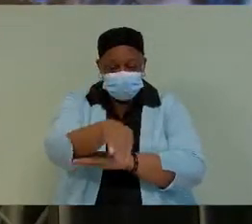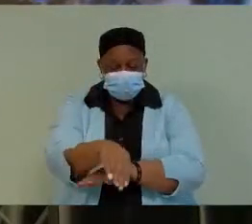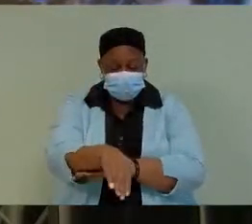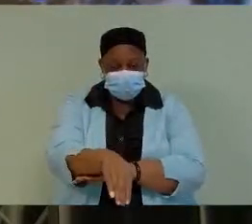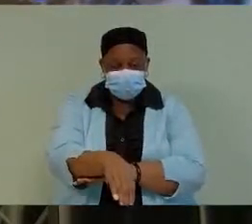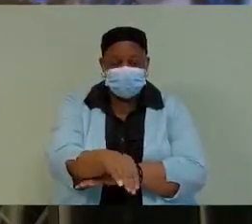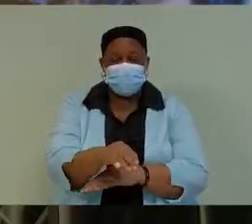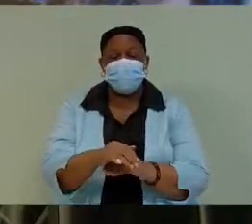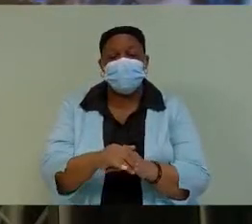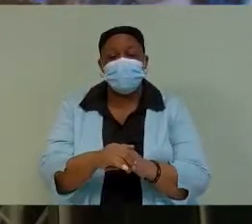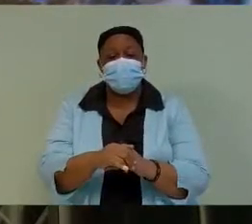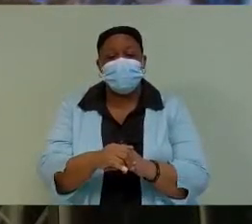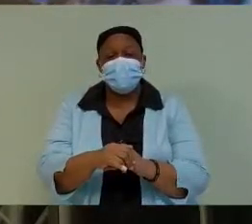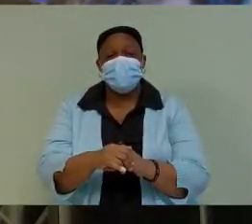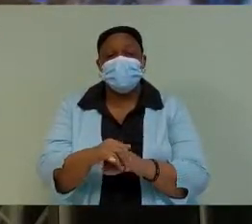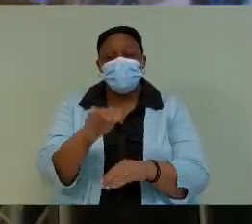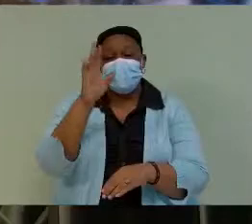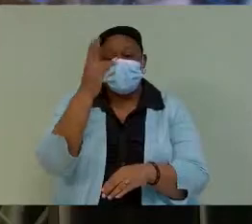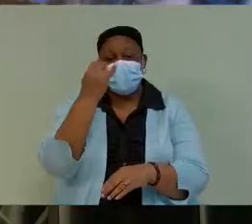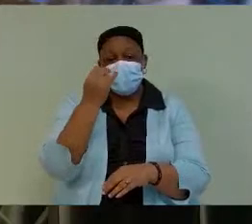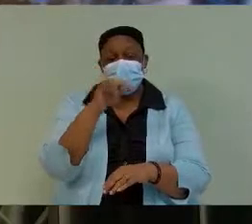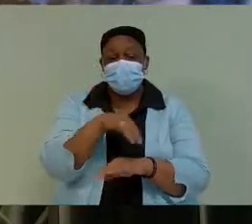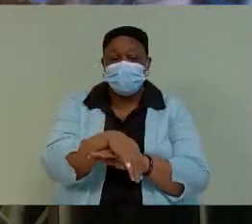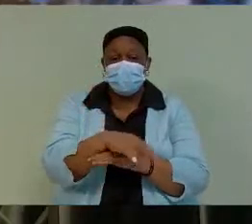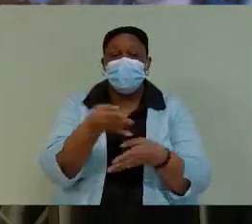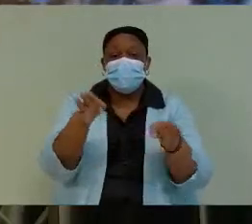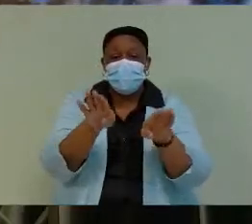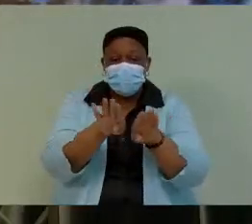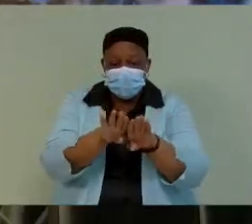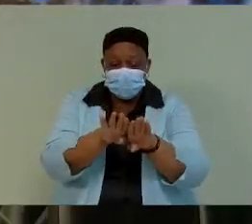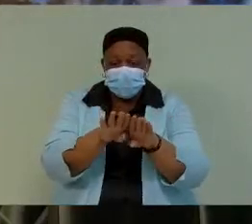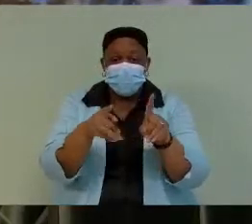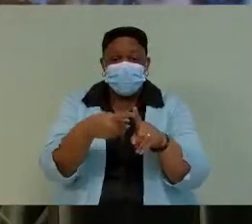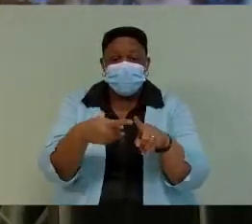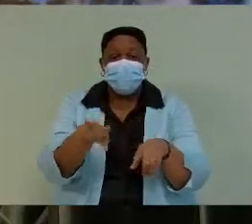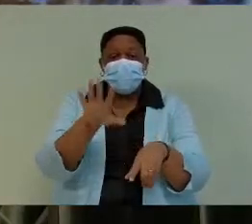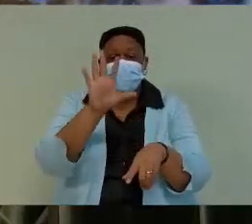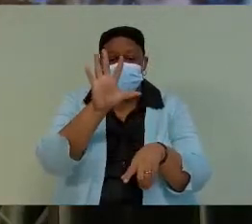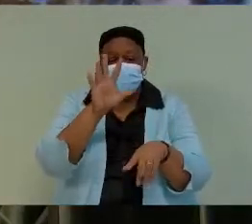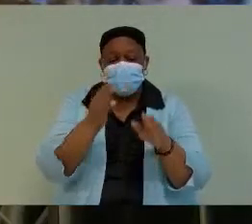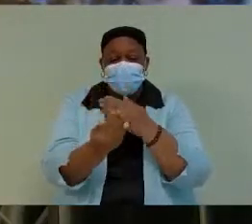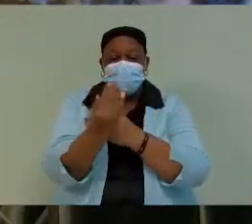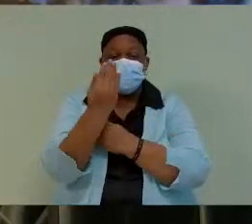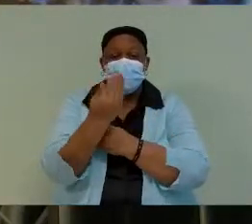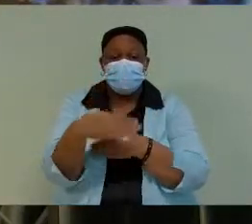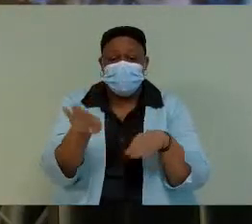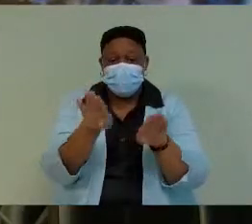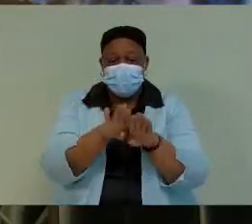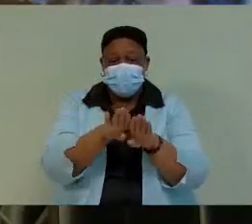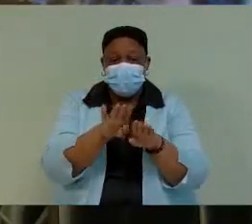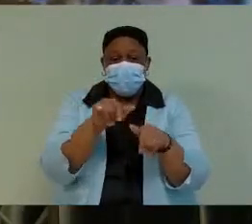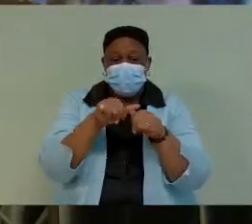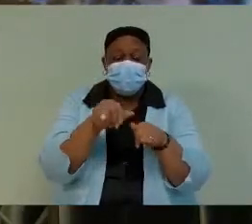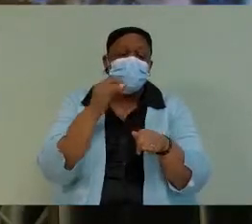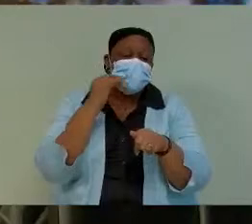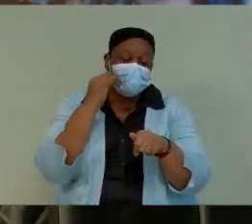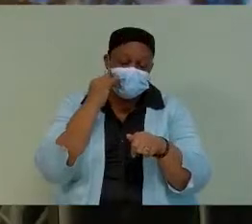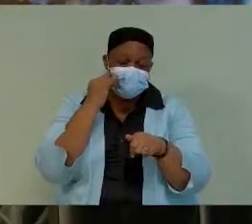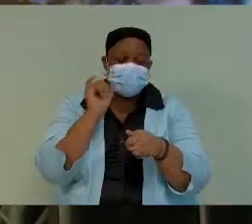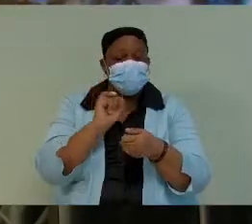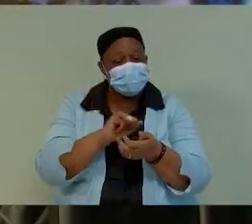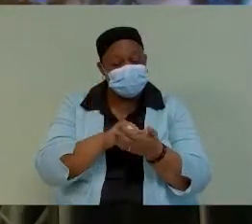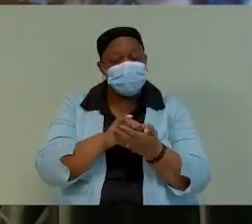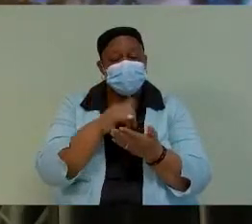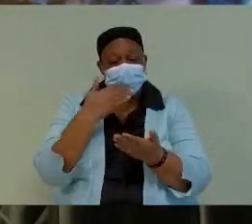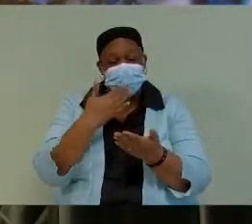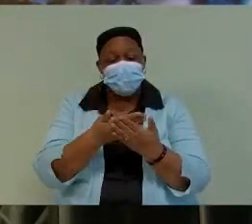nightly curfew begins at 12 midnight to 4:59 a.m. During a day of limited